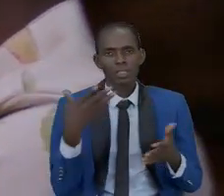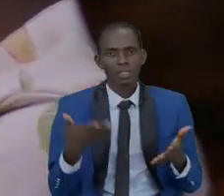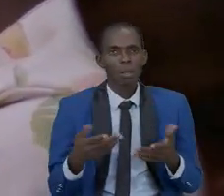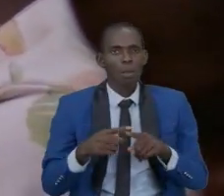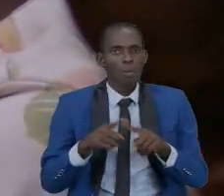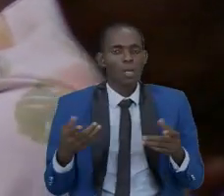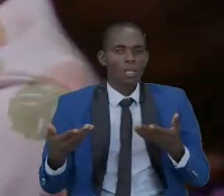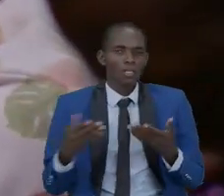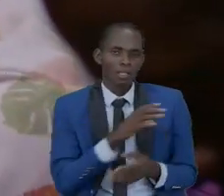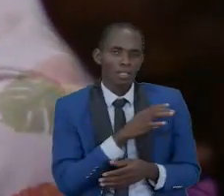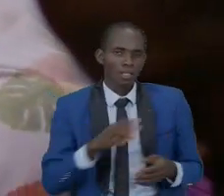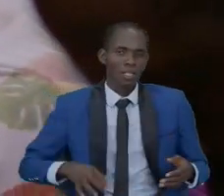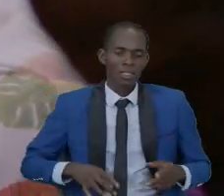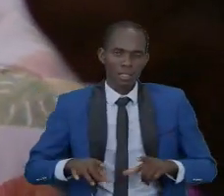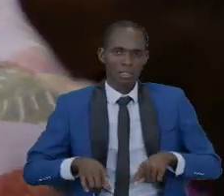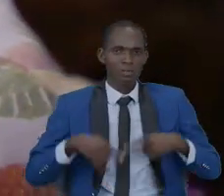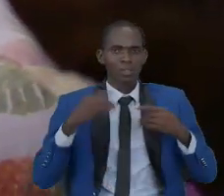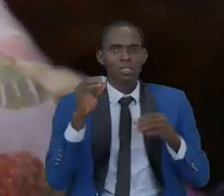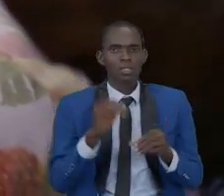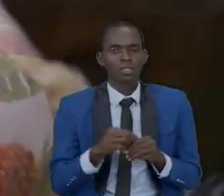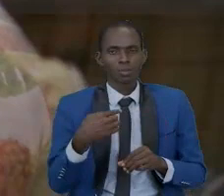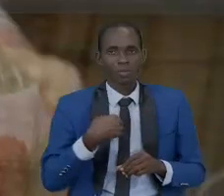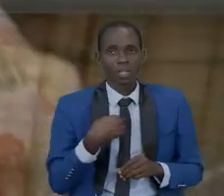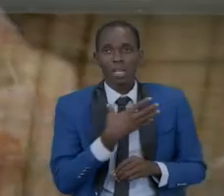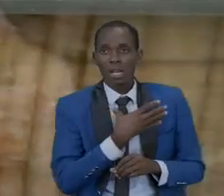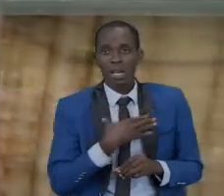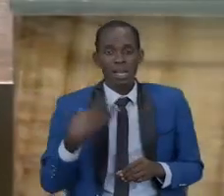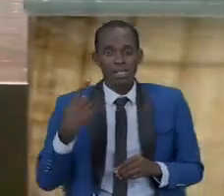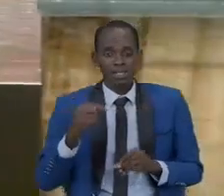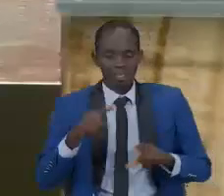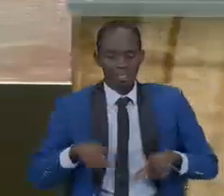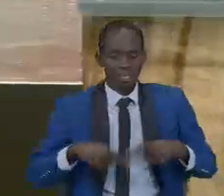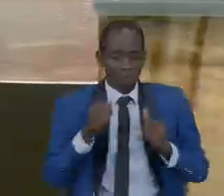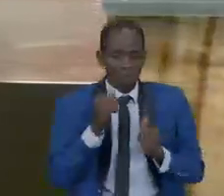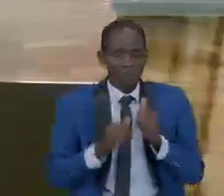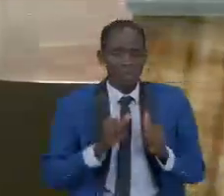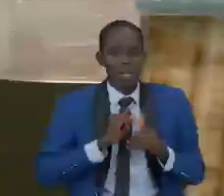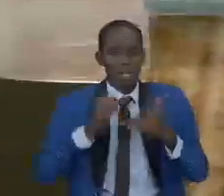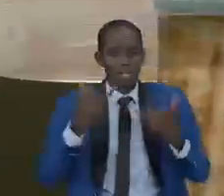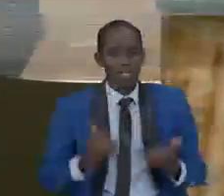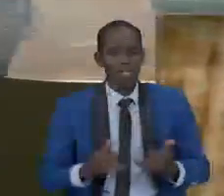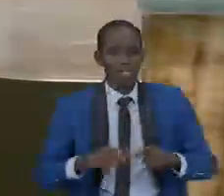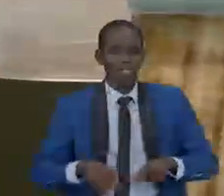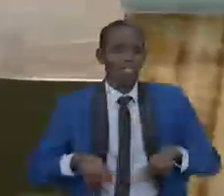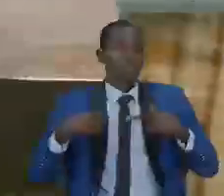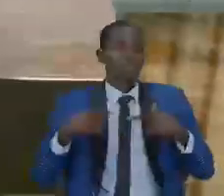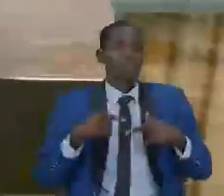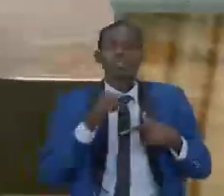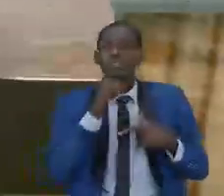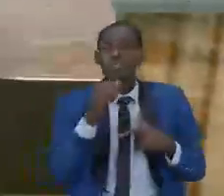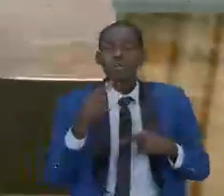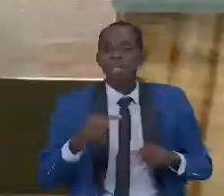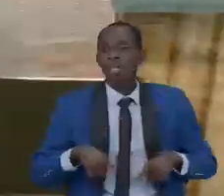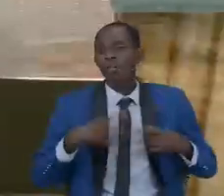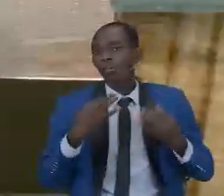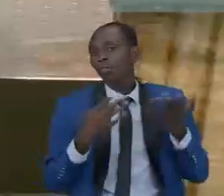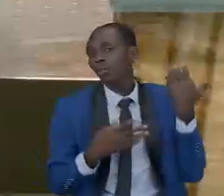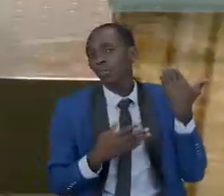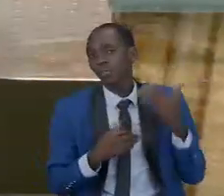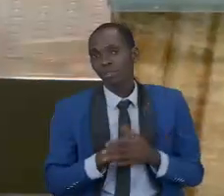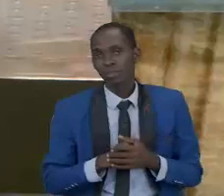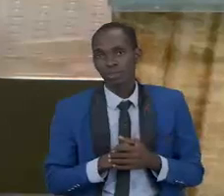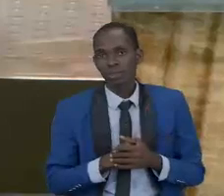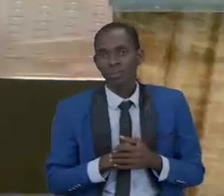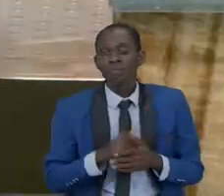Christ liveth in me and the life which I now live the life of the past